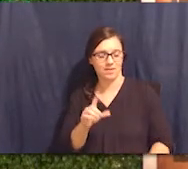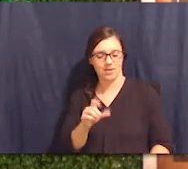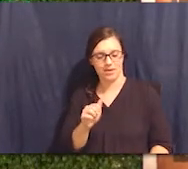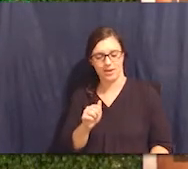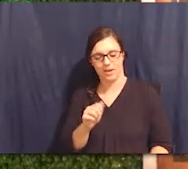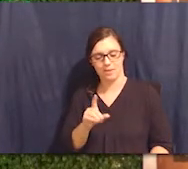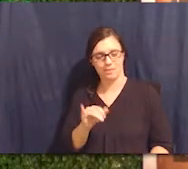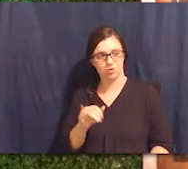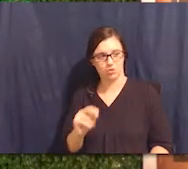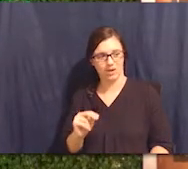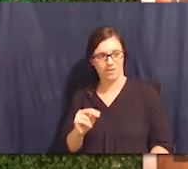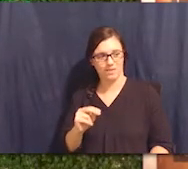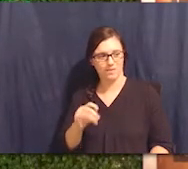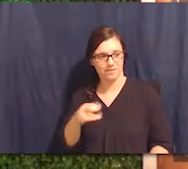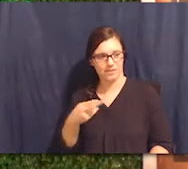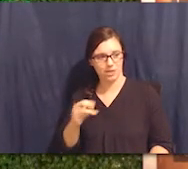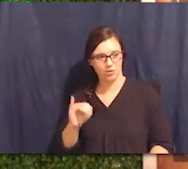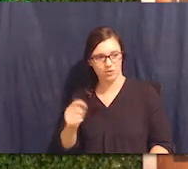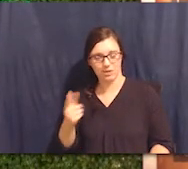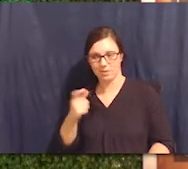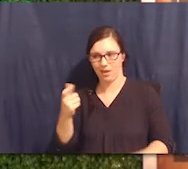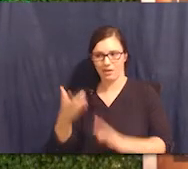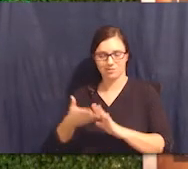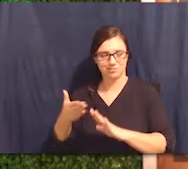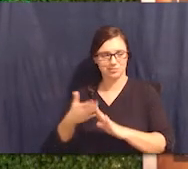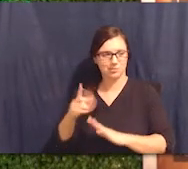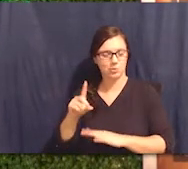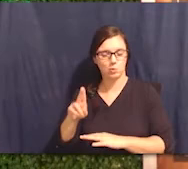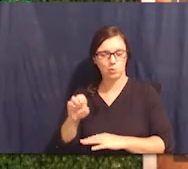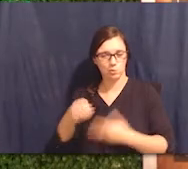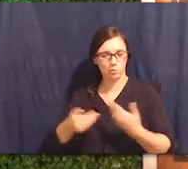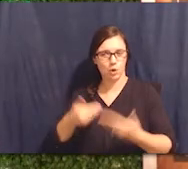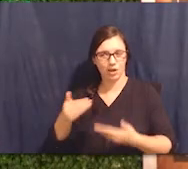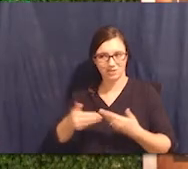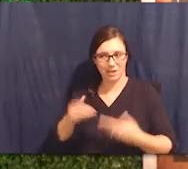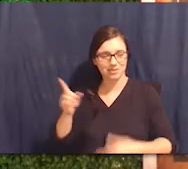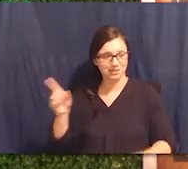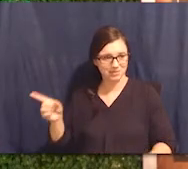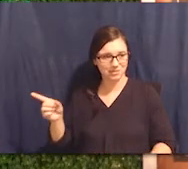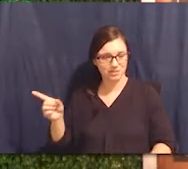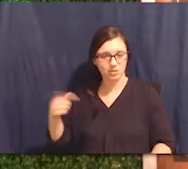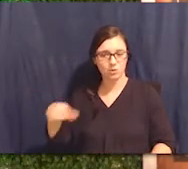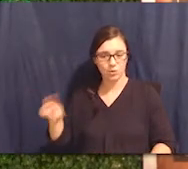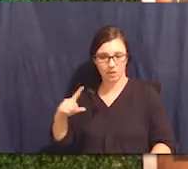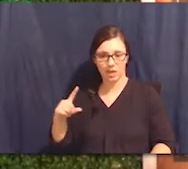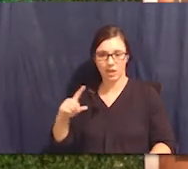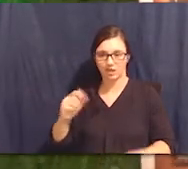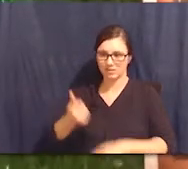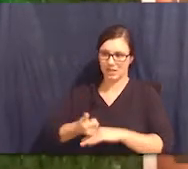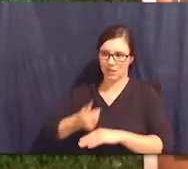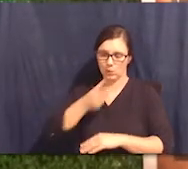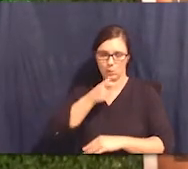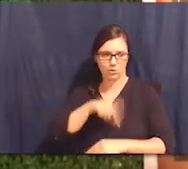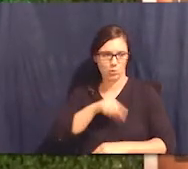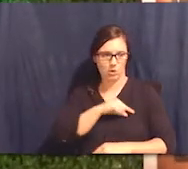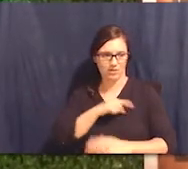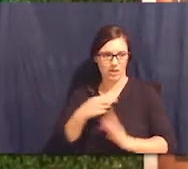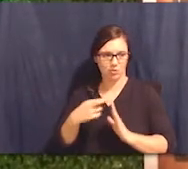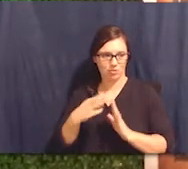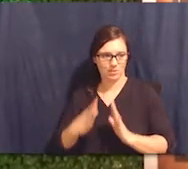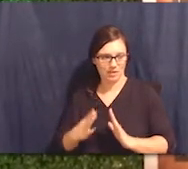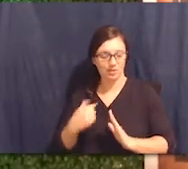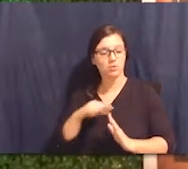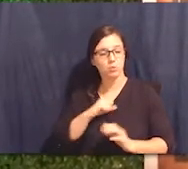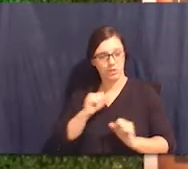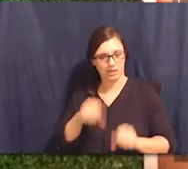Administrative Hearing. Because due process is run by the Division of Administrative Hearing, they set who's a qualified representative,